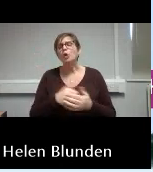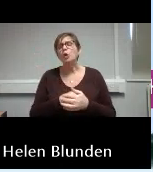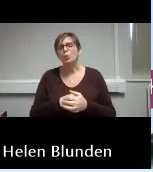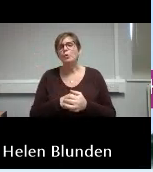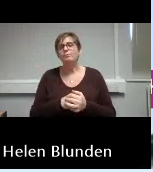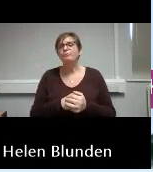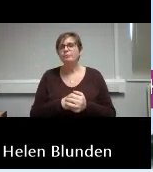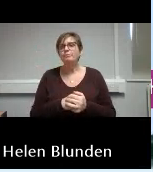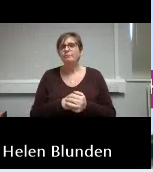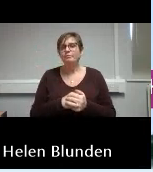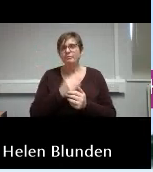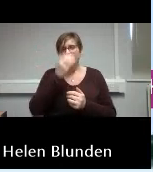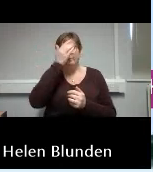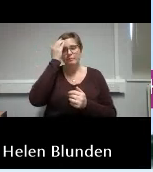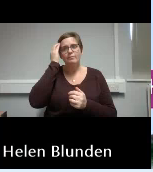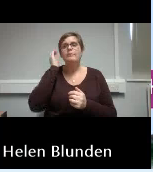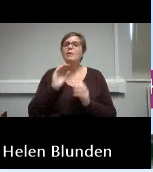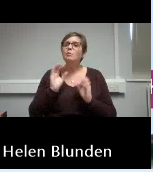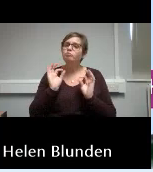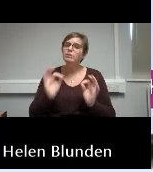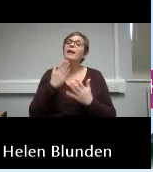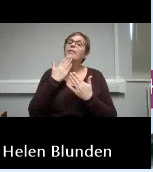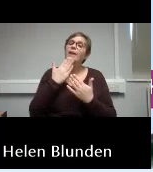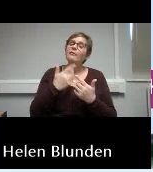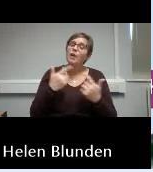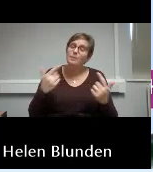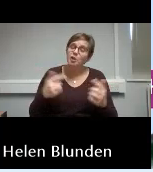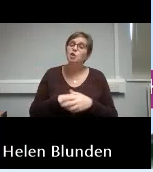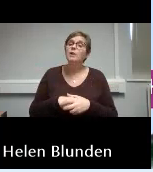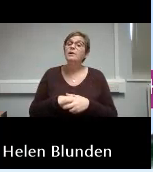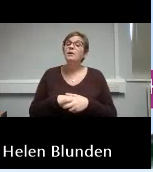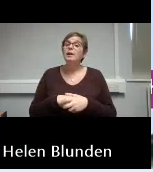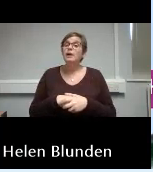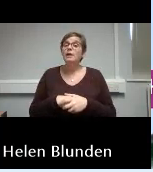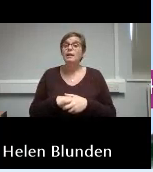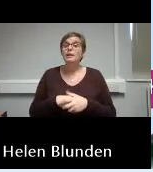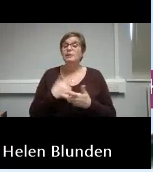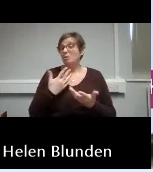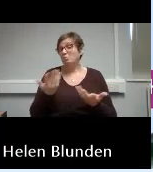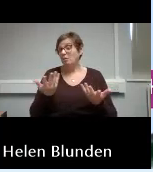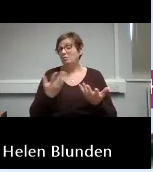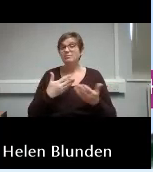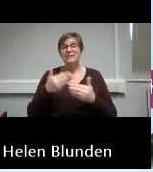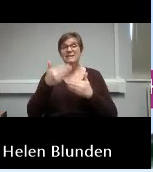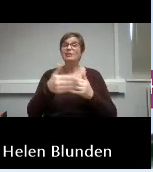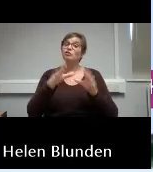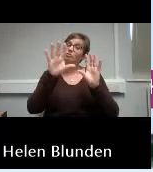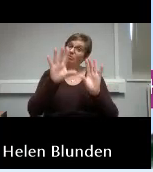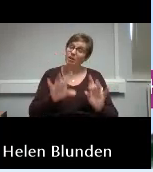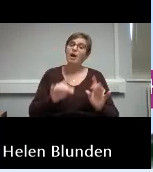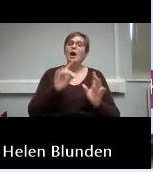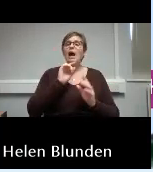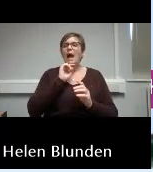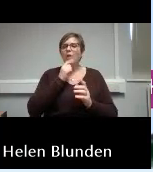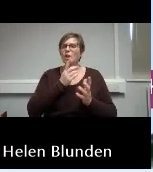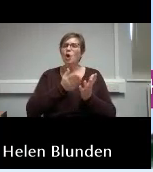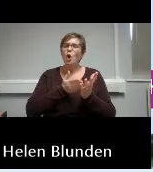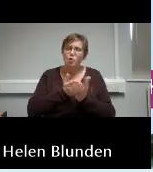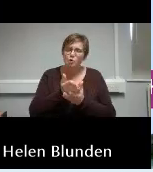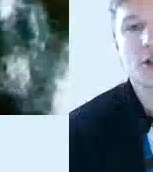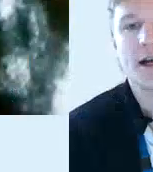you. Brilliant. Thank you very much. Well, I'm going to bring an end to the session then. I will comb through the